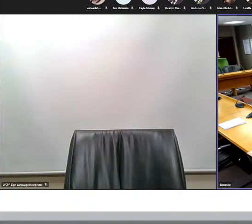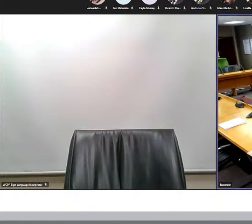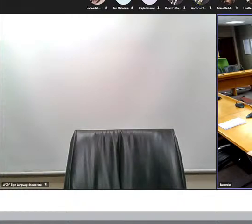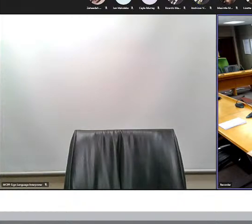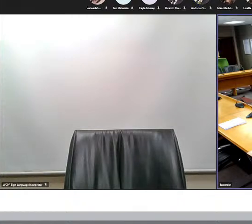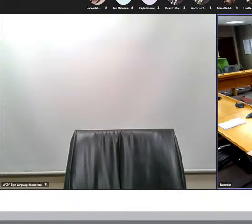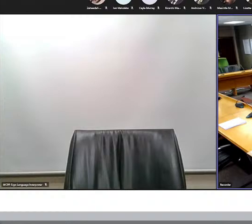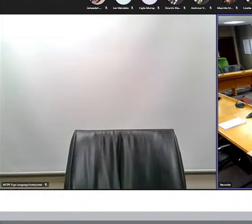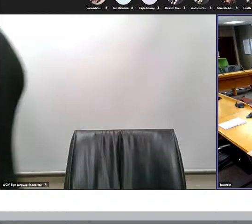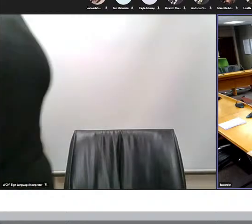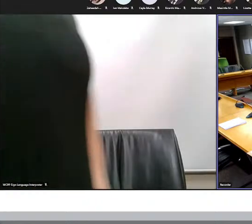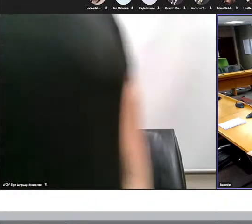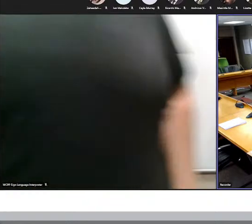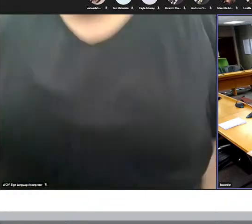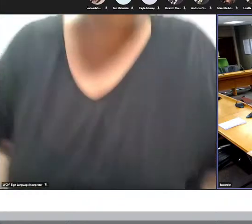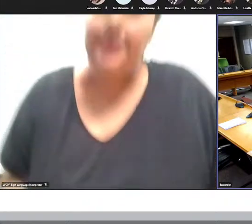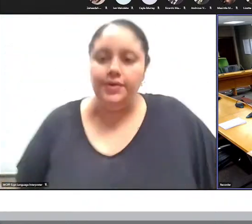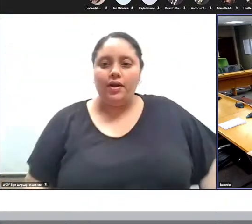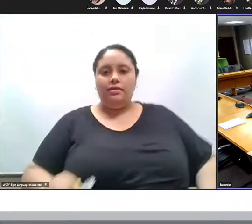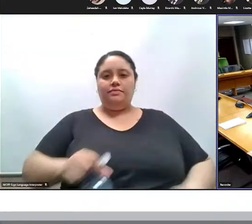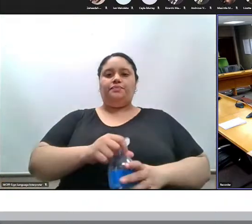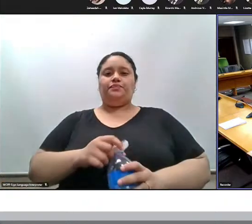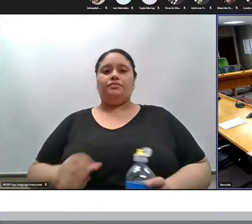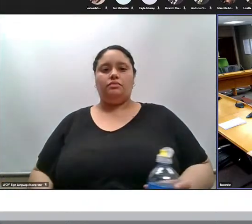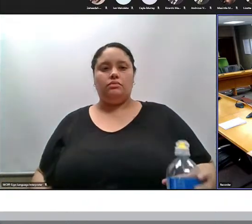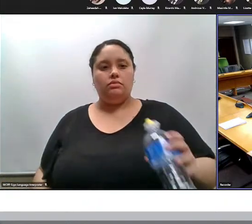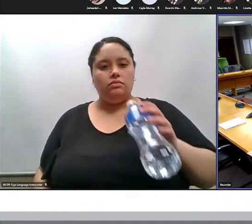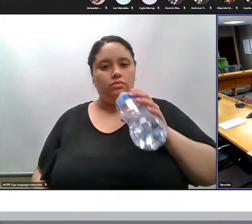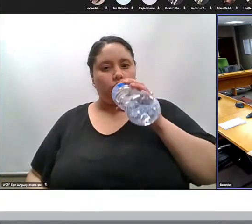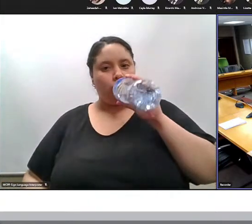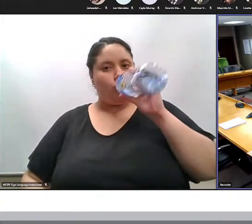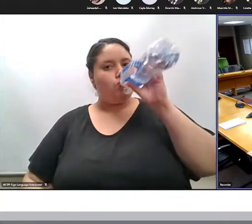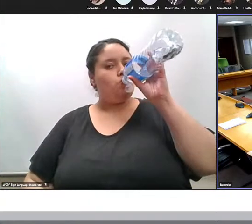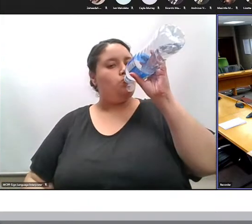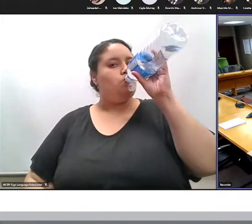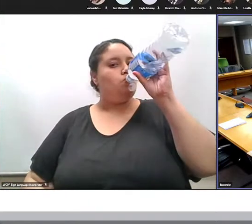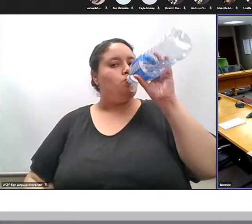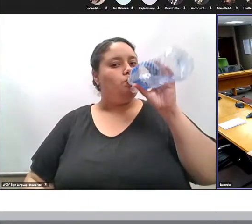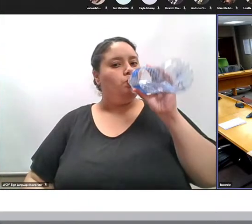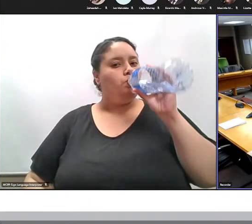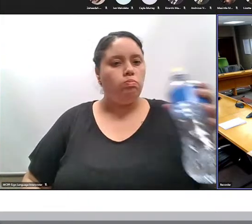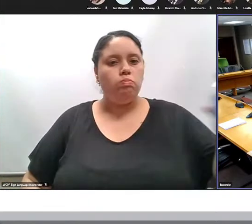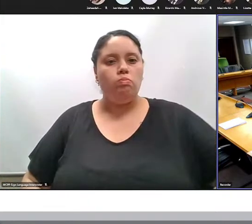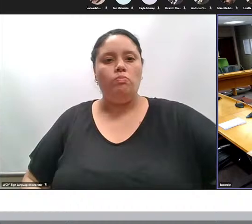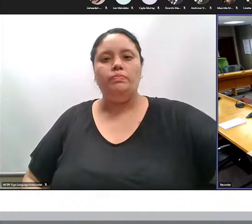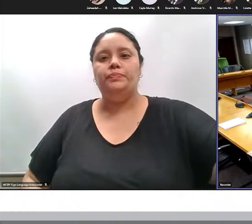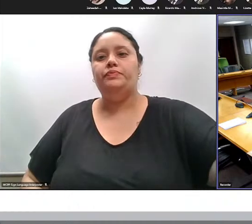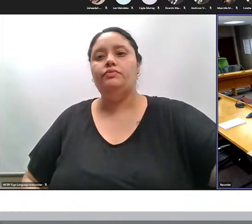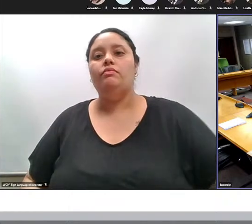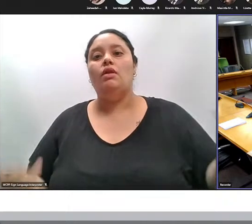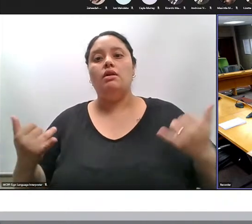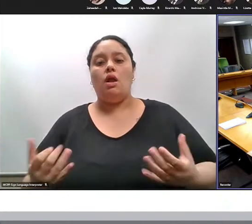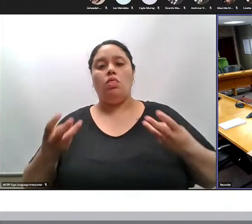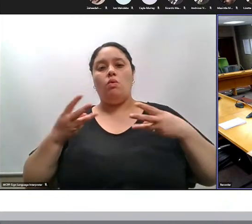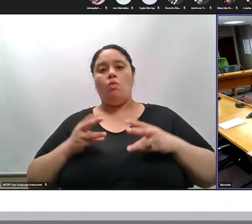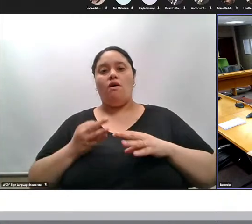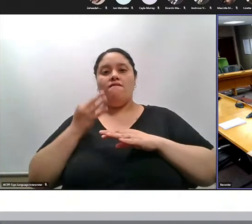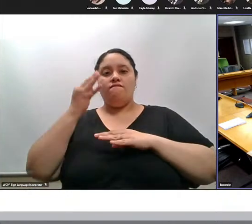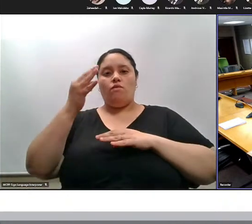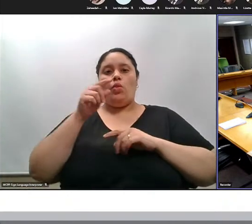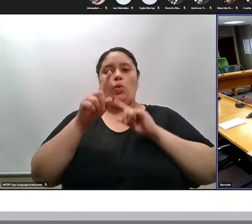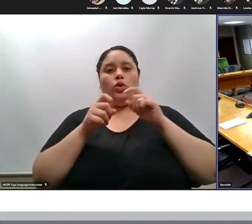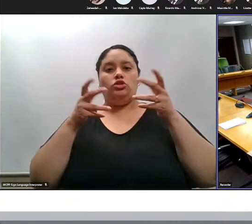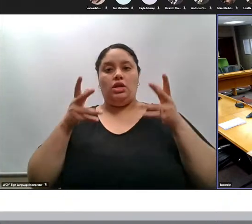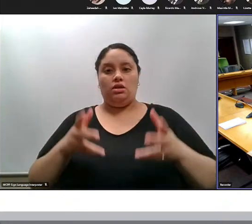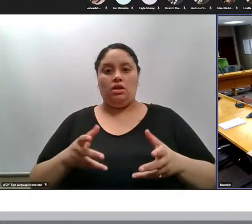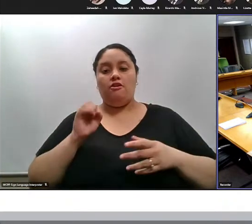Okay, thank you very much. So members, we're now going to move on to the way forward. The question here really, members, is